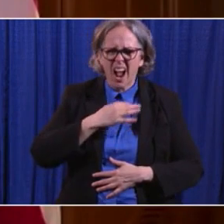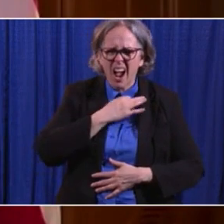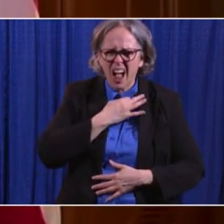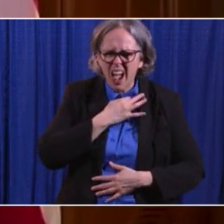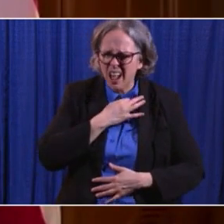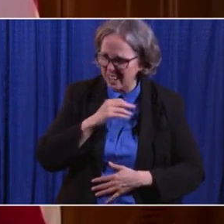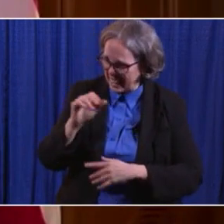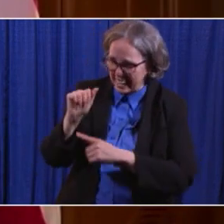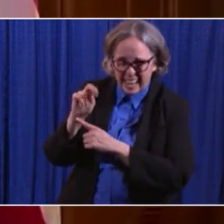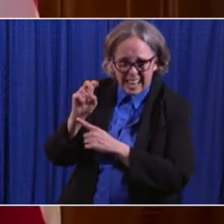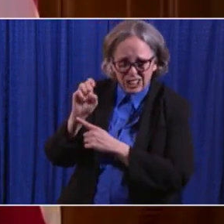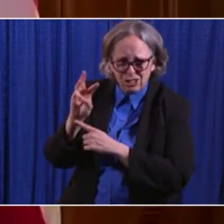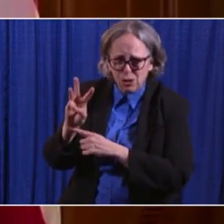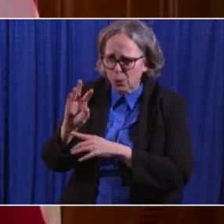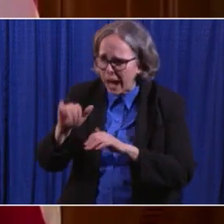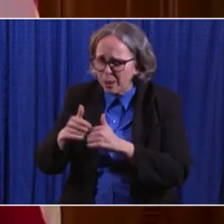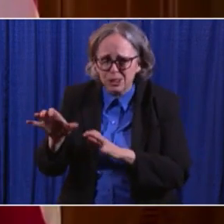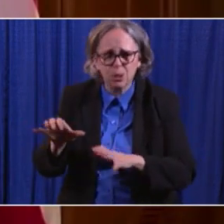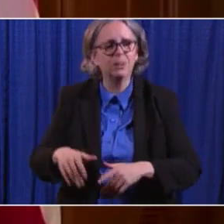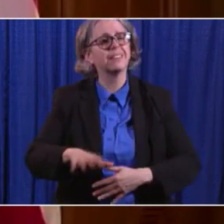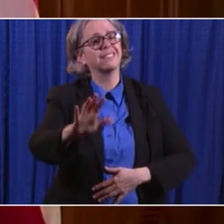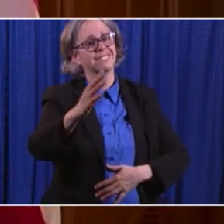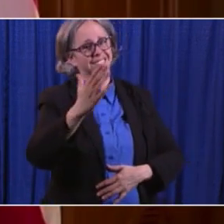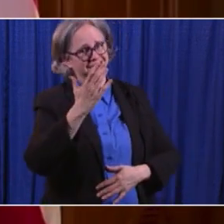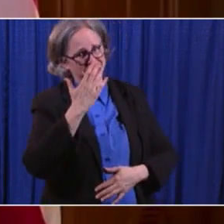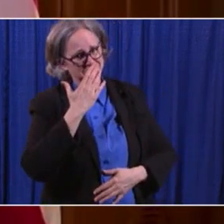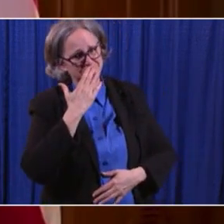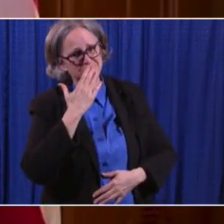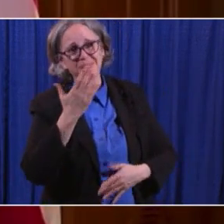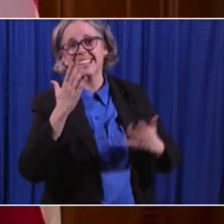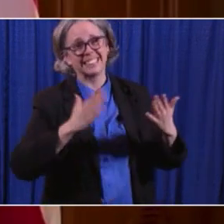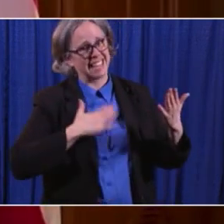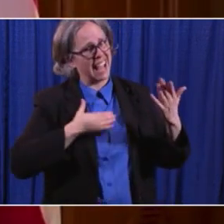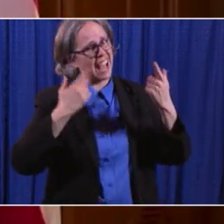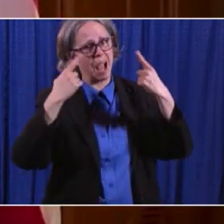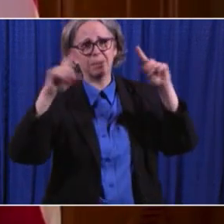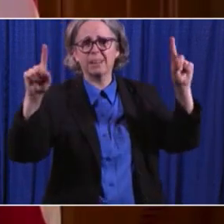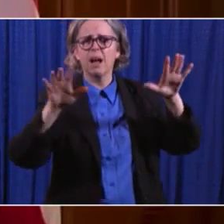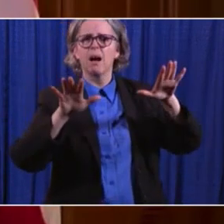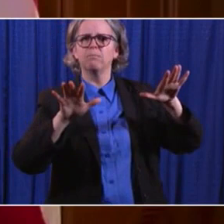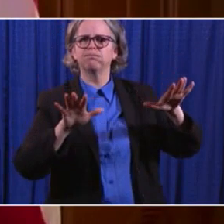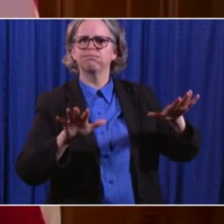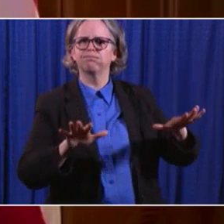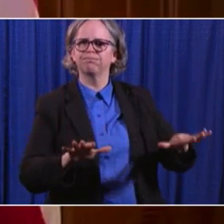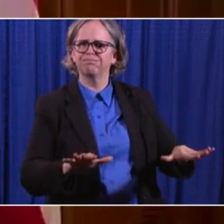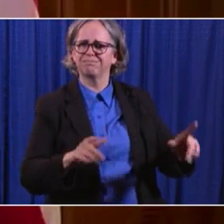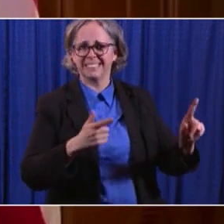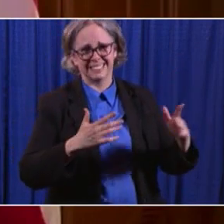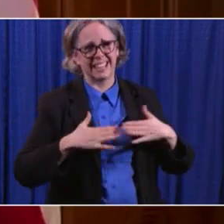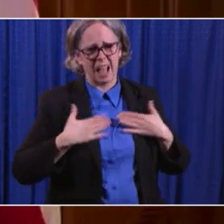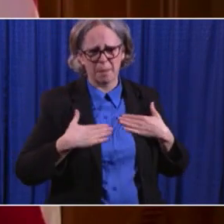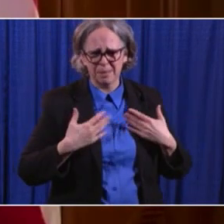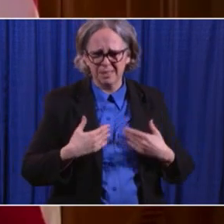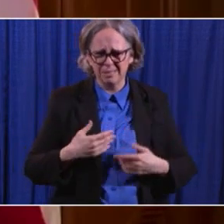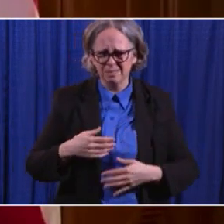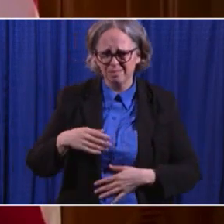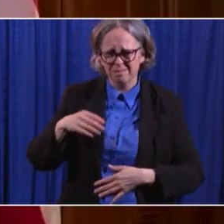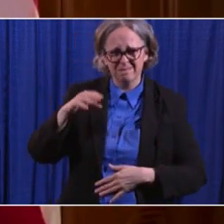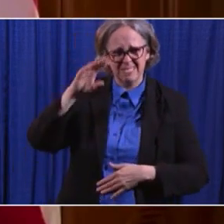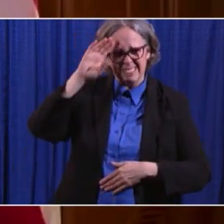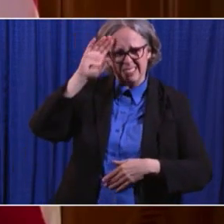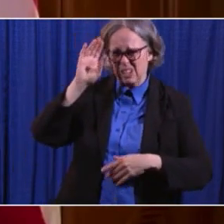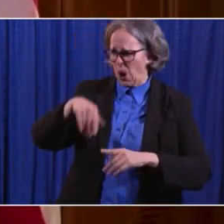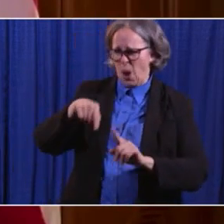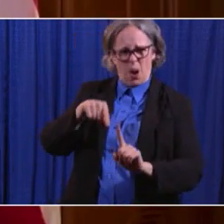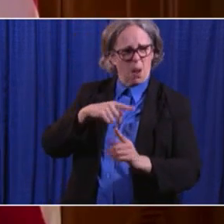great that's a great thing. And as you know, Mark, this program that we put